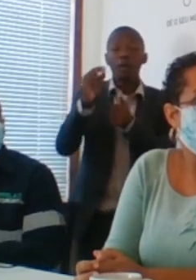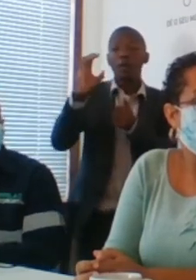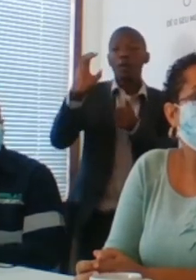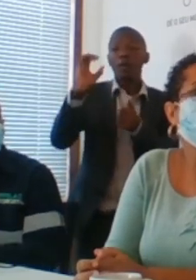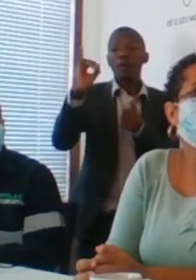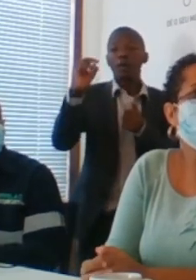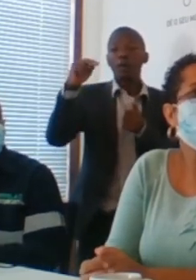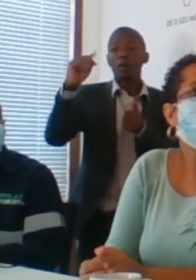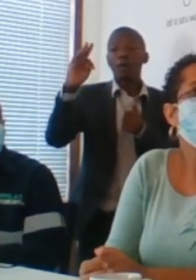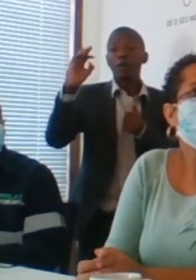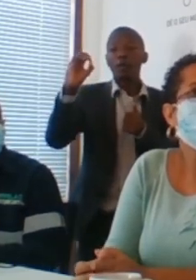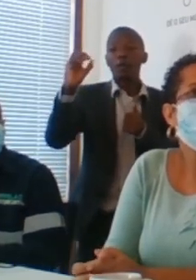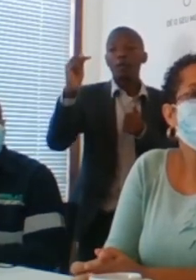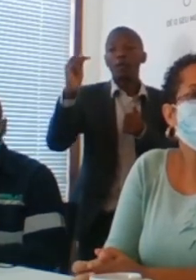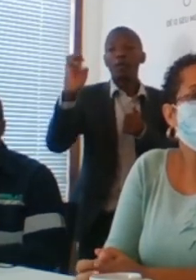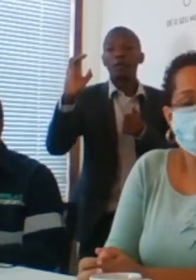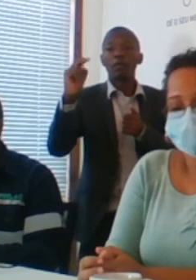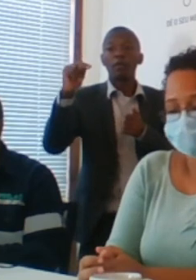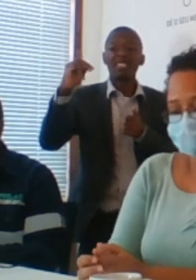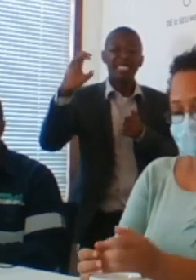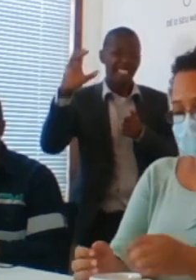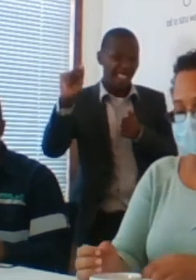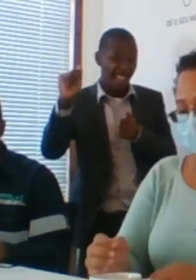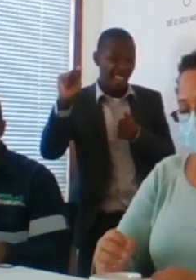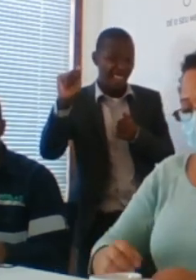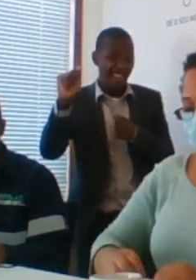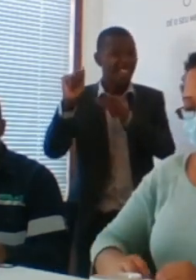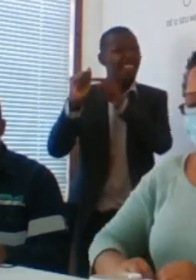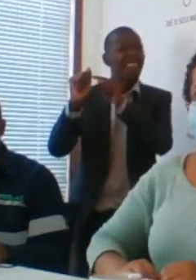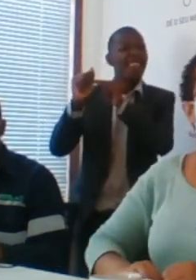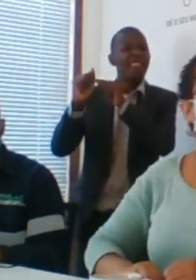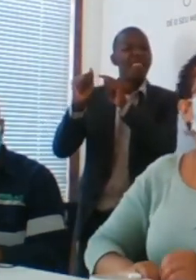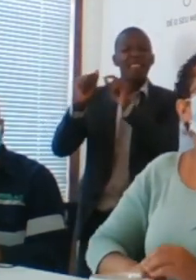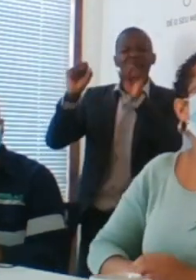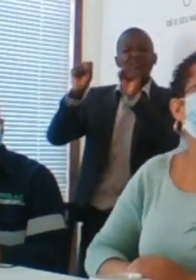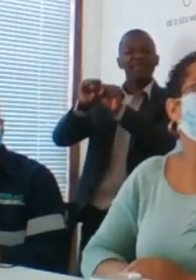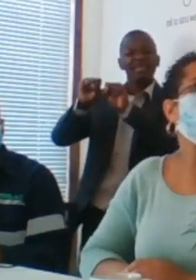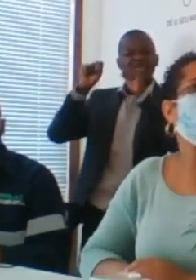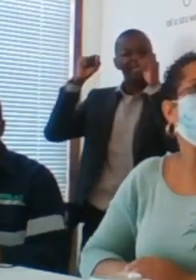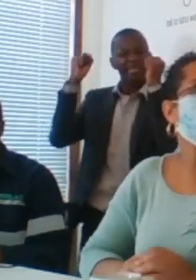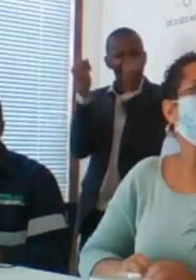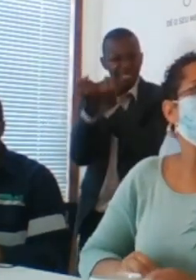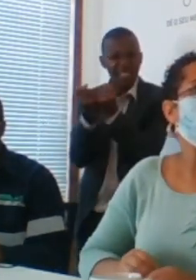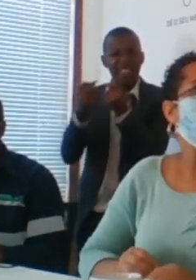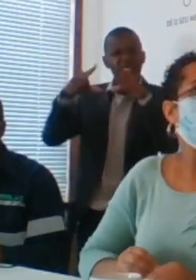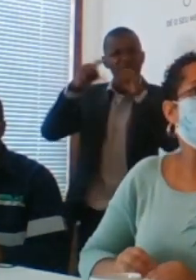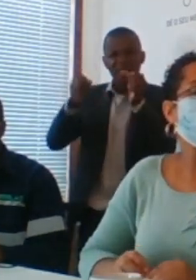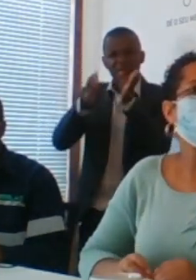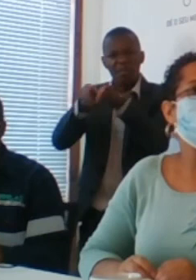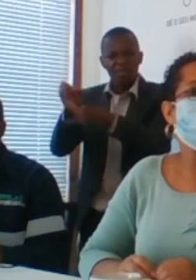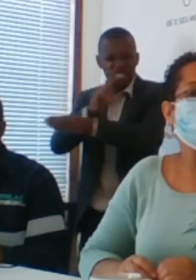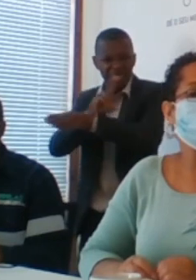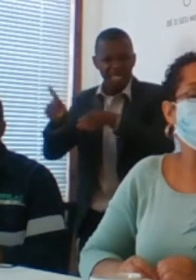Sifotekinga. Sifotekinga is an association of disabled youth in Mozambique.